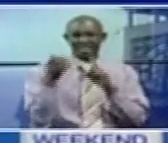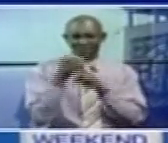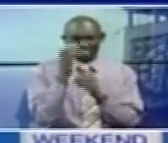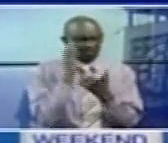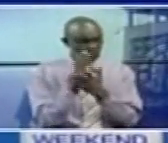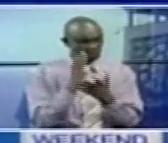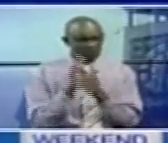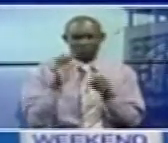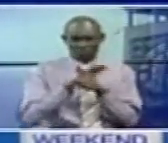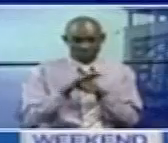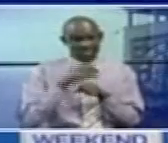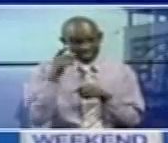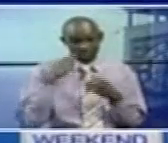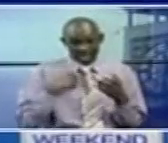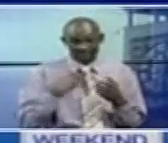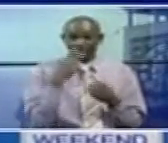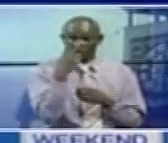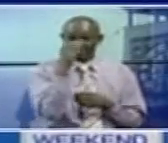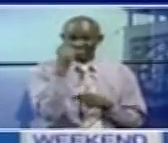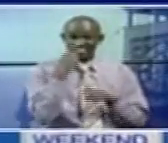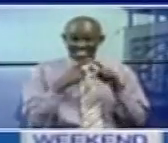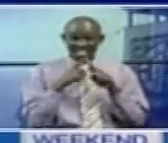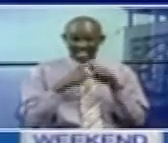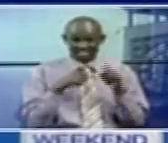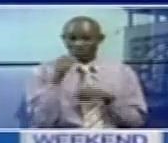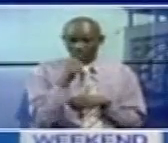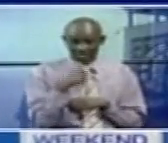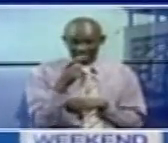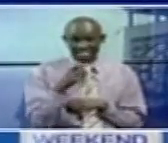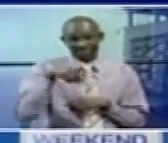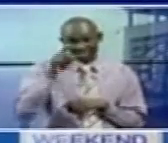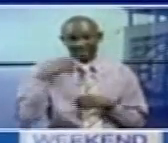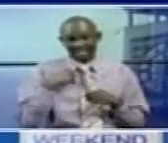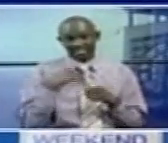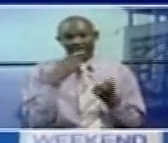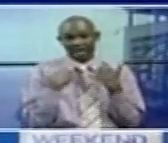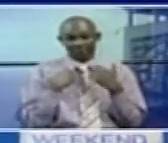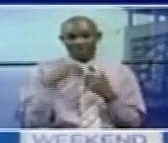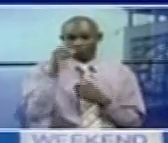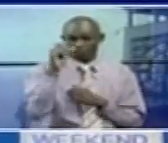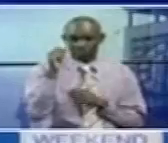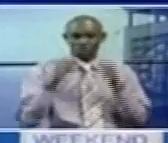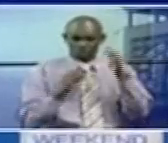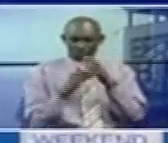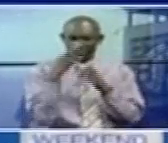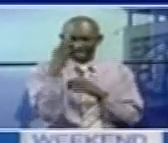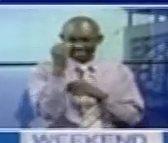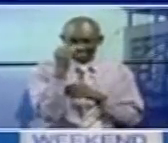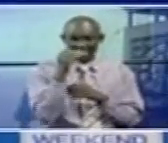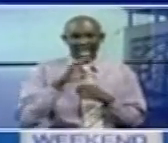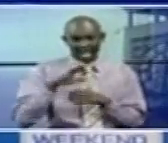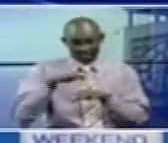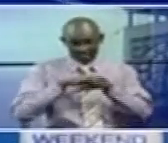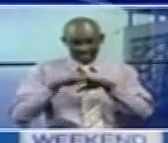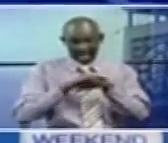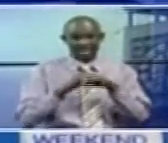quite a mouthful. Now, get this, at the age of 25, de Silva has made it to Forbes top 30 under 30